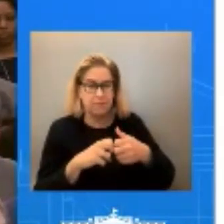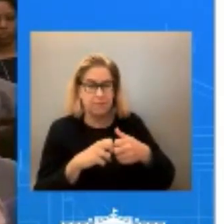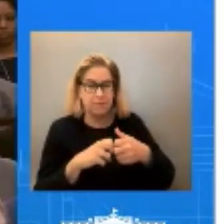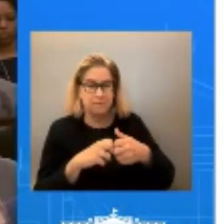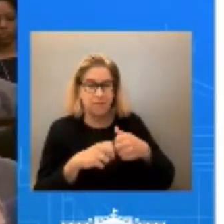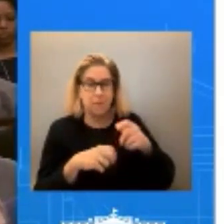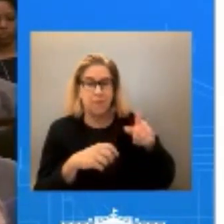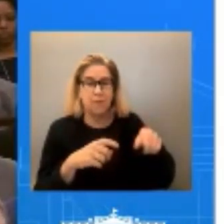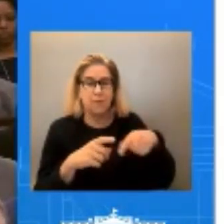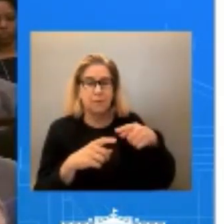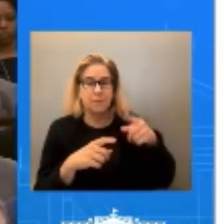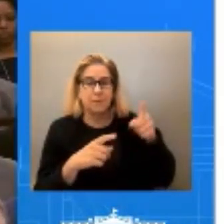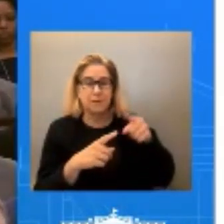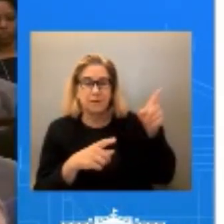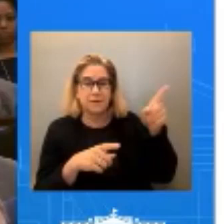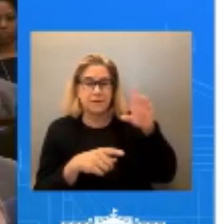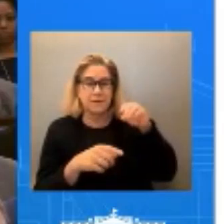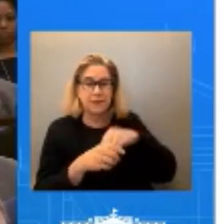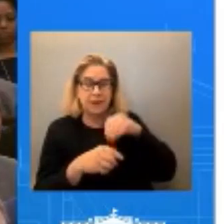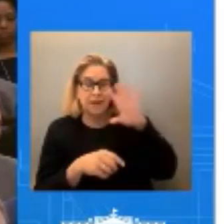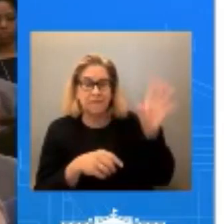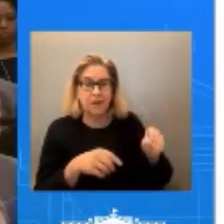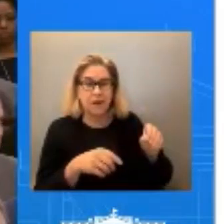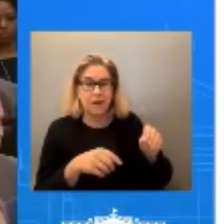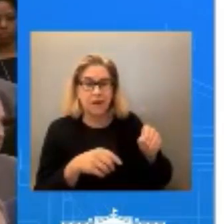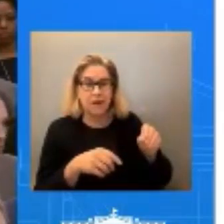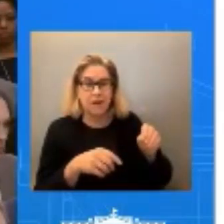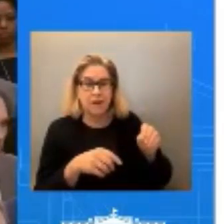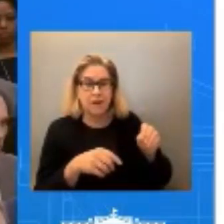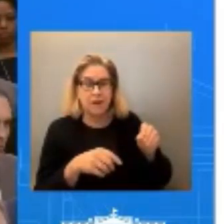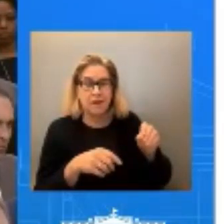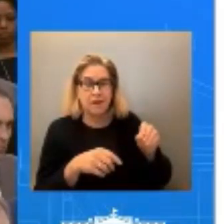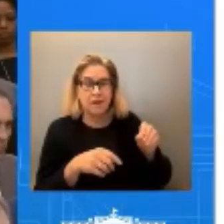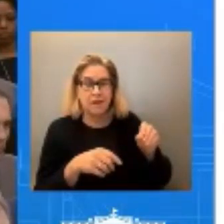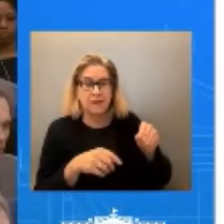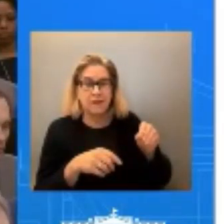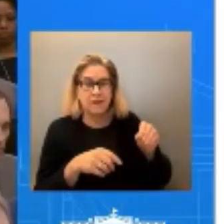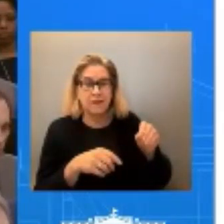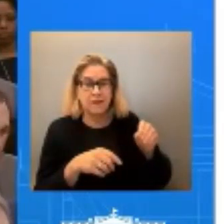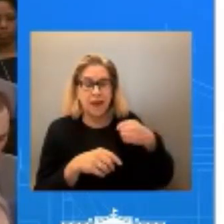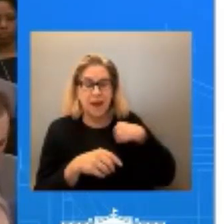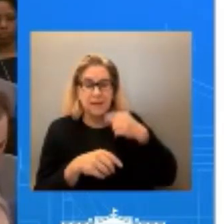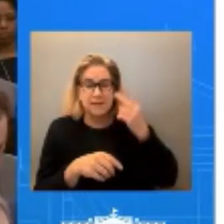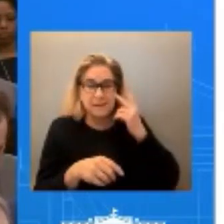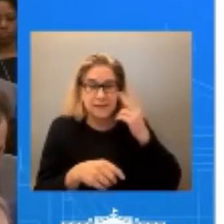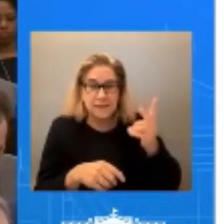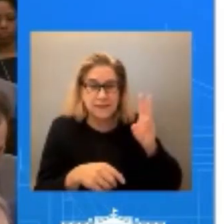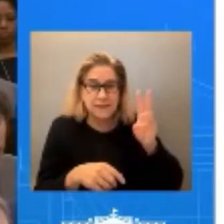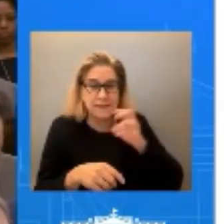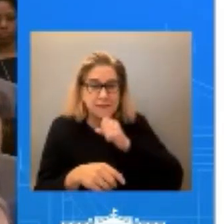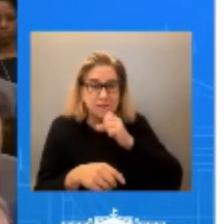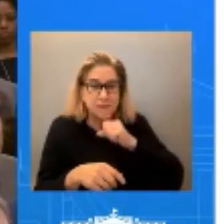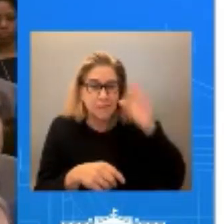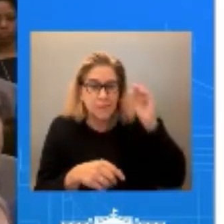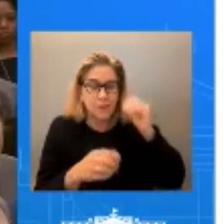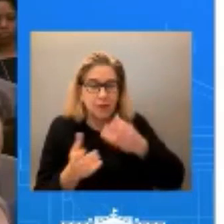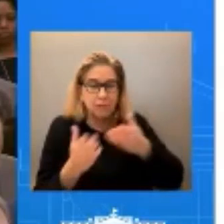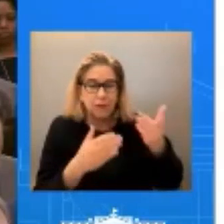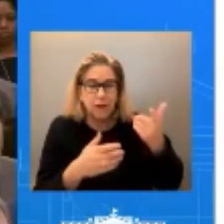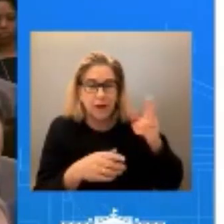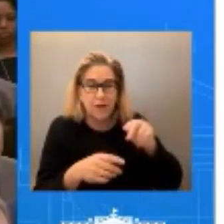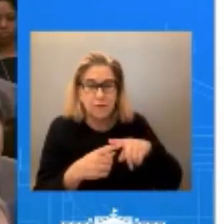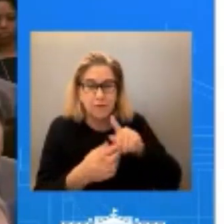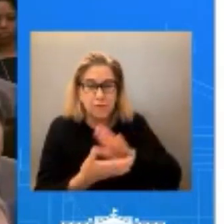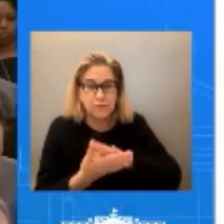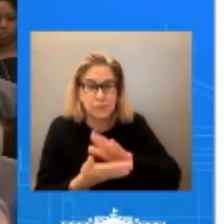a 6-year-old boy bringing gun to school, and we see people going to the movie theater being killed by gun, and also seeing people